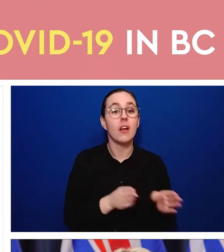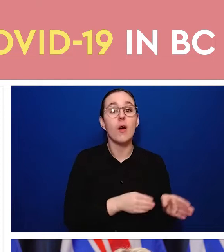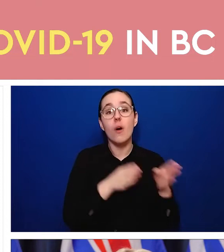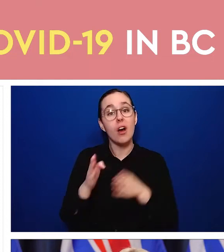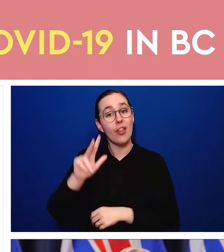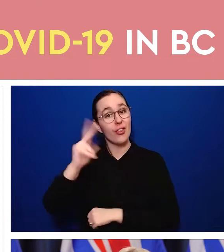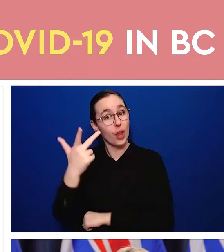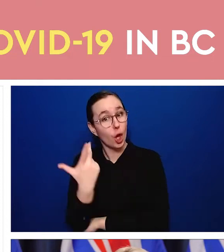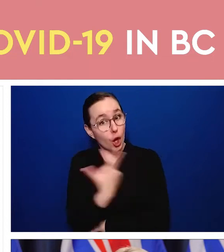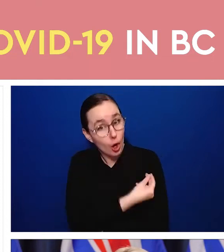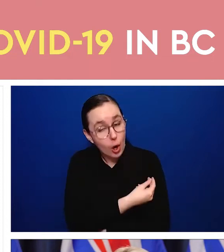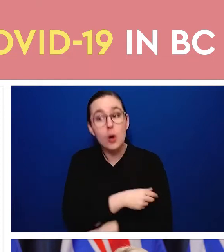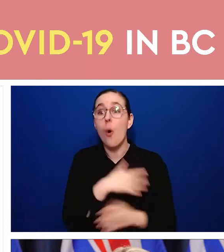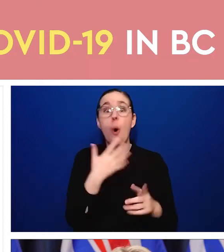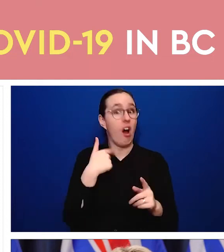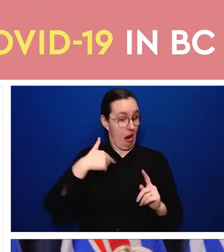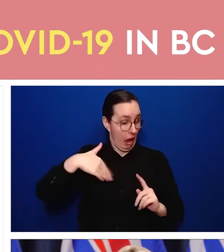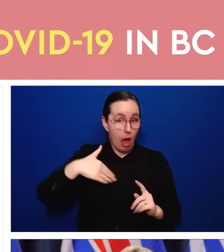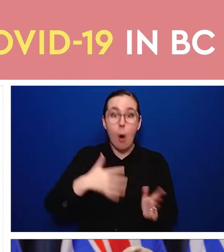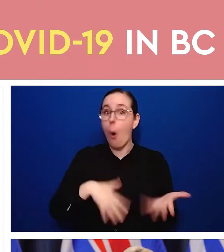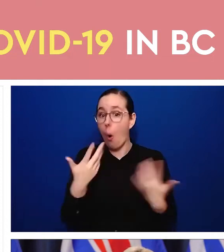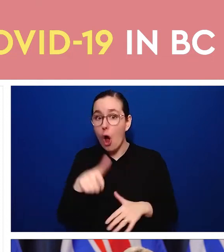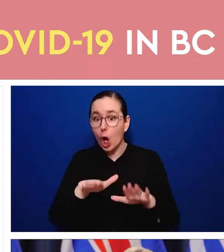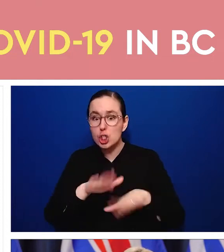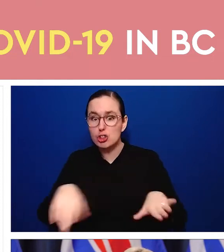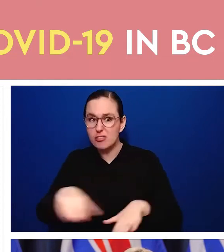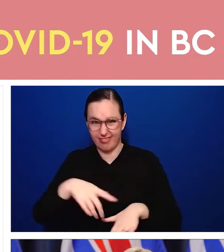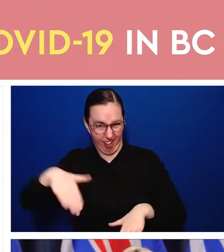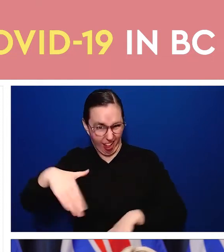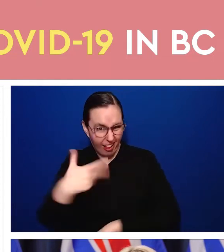want to continue to use, especially in larger crowds and indoors.